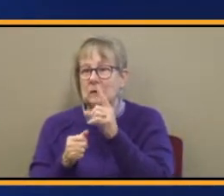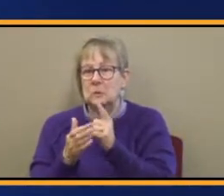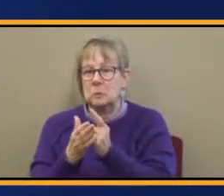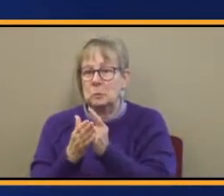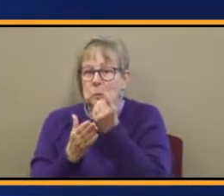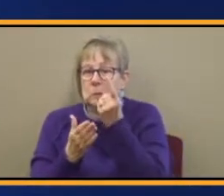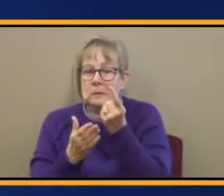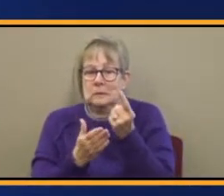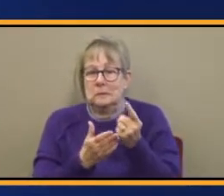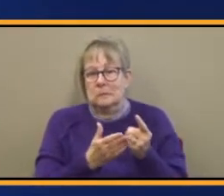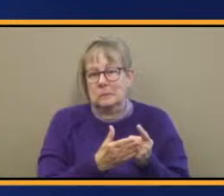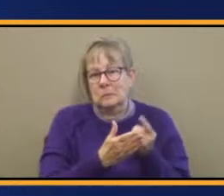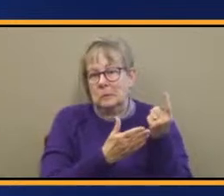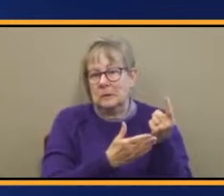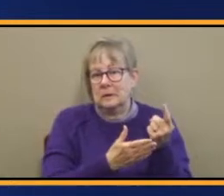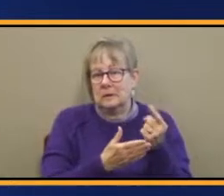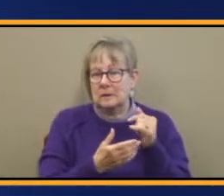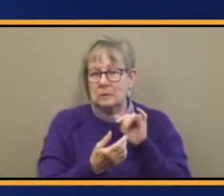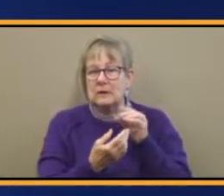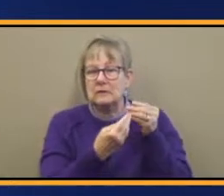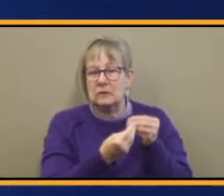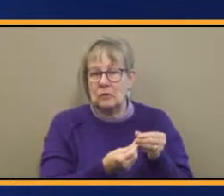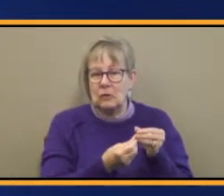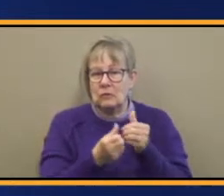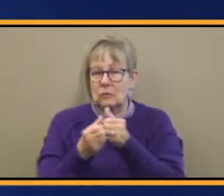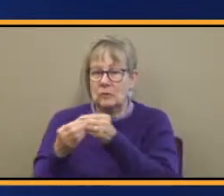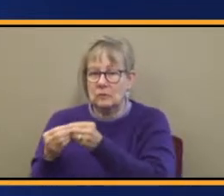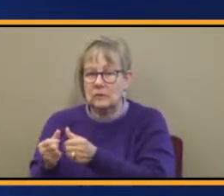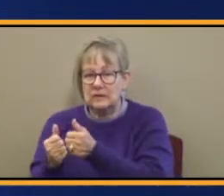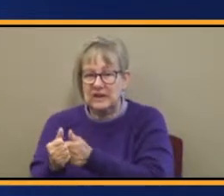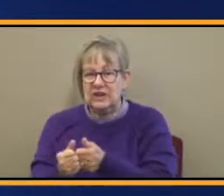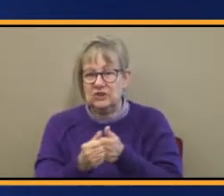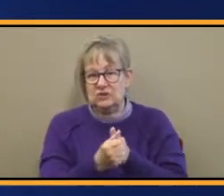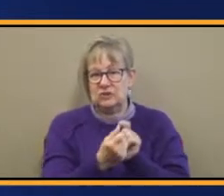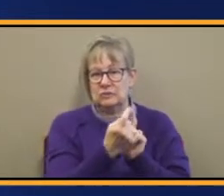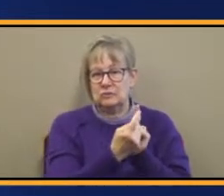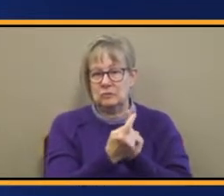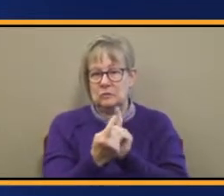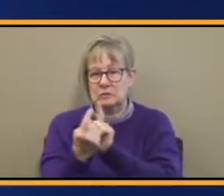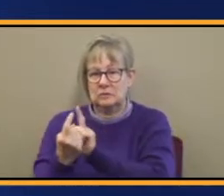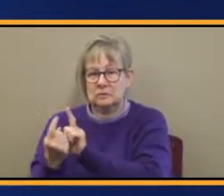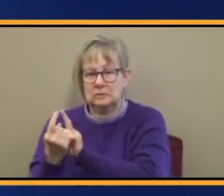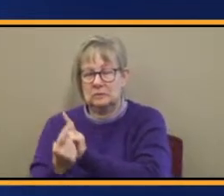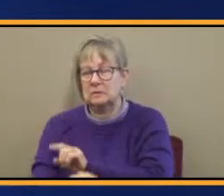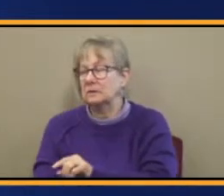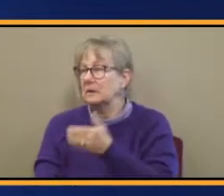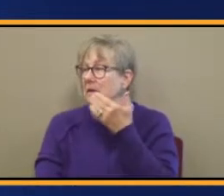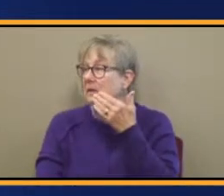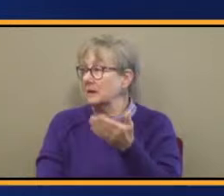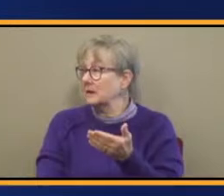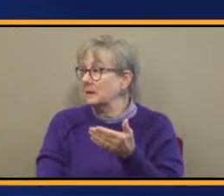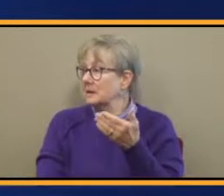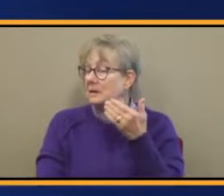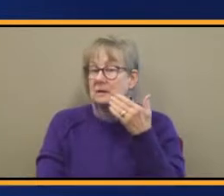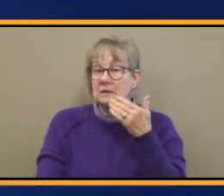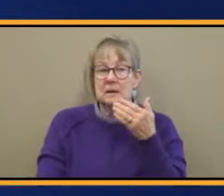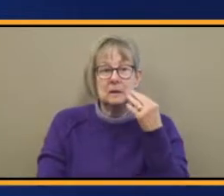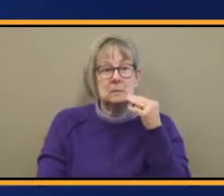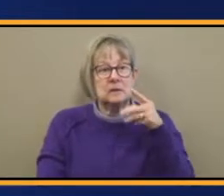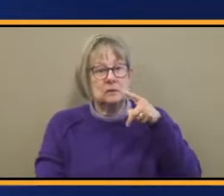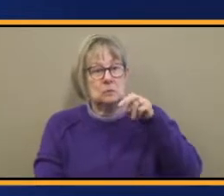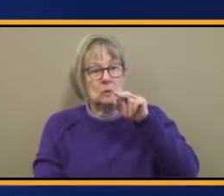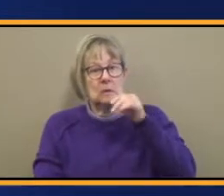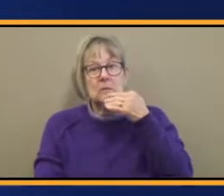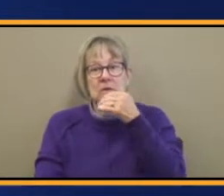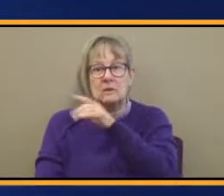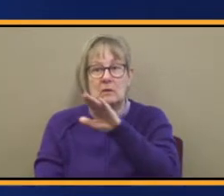have to go through each of every case. Mm-hmm. All right. Thank you, Mayor. Thank you. Ms. Pryor, and thank you all for being here,